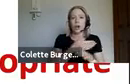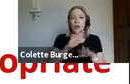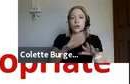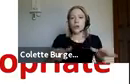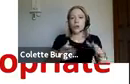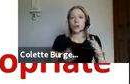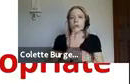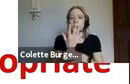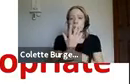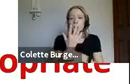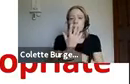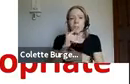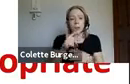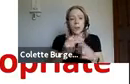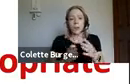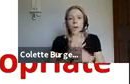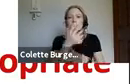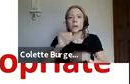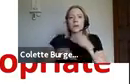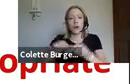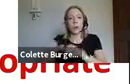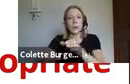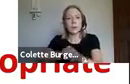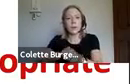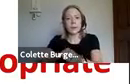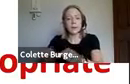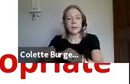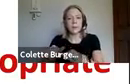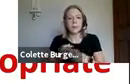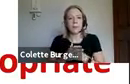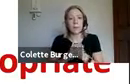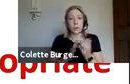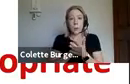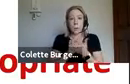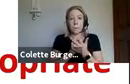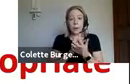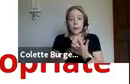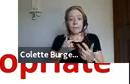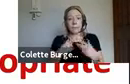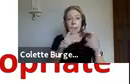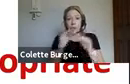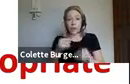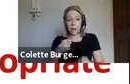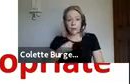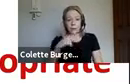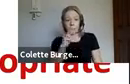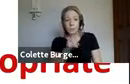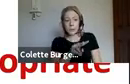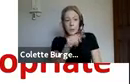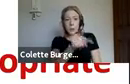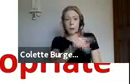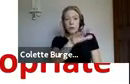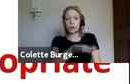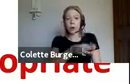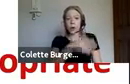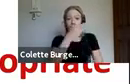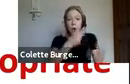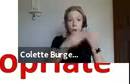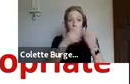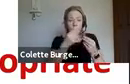the developmental processes. With this understanding, they then observe the child, learn about their strengths,